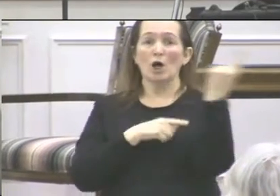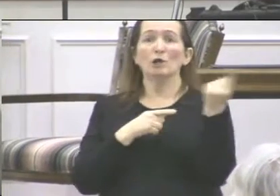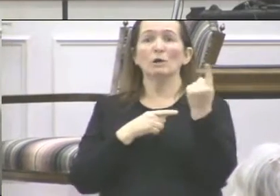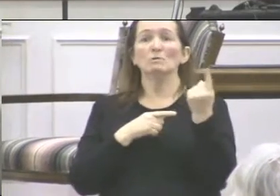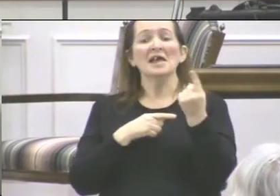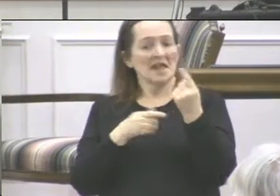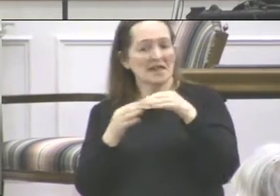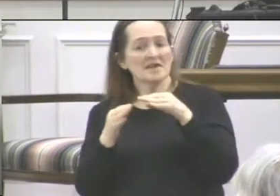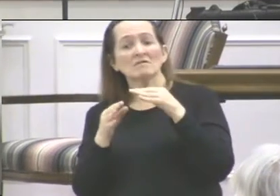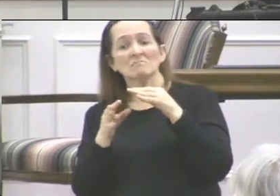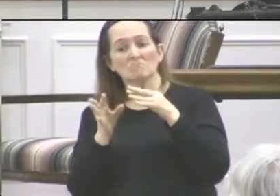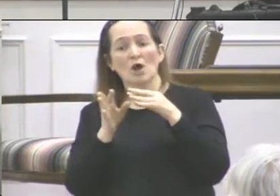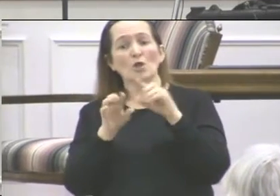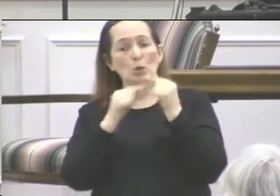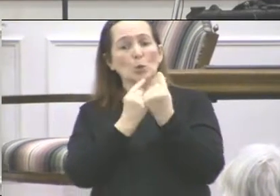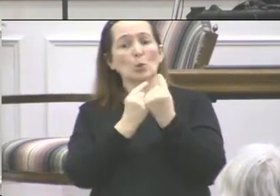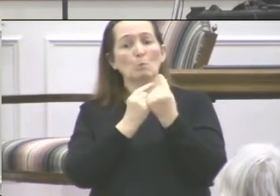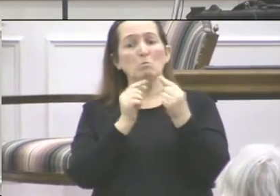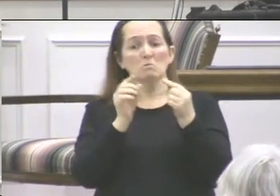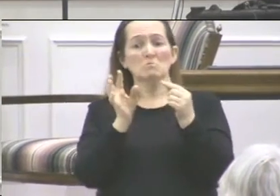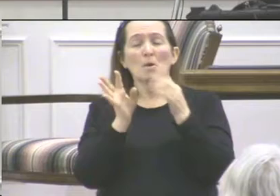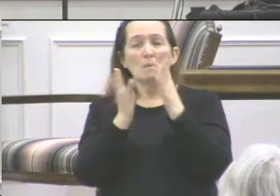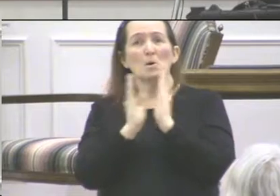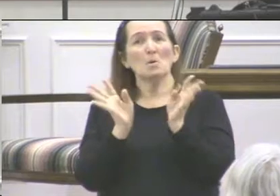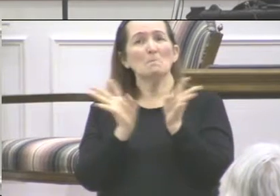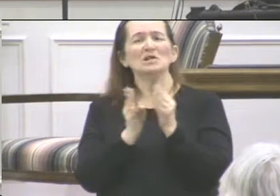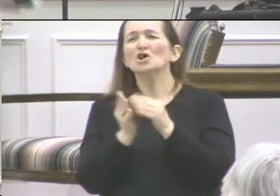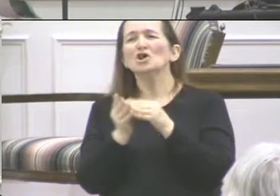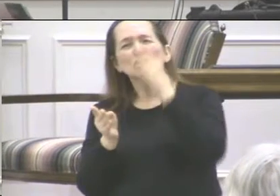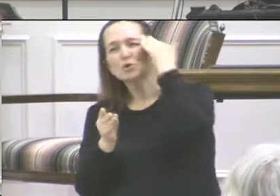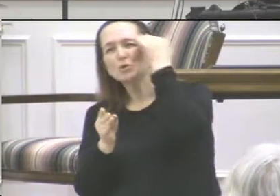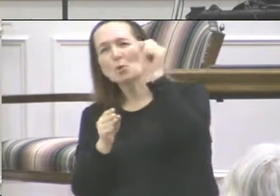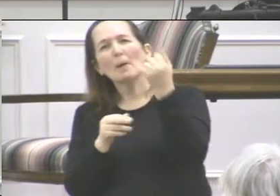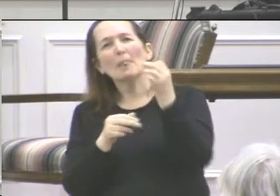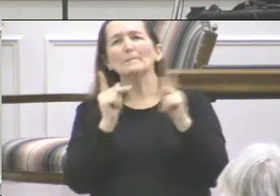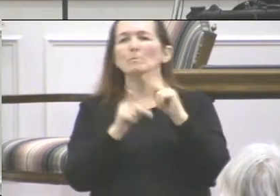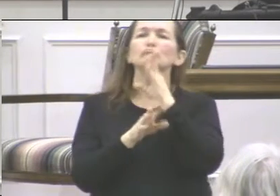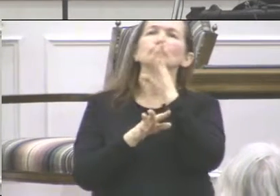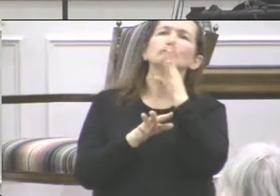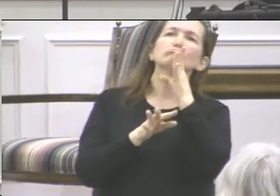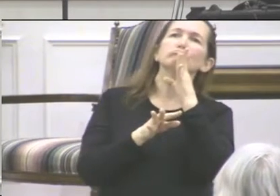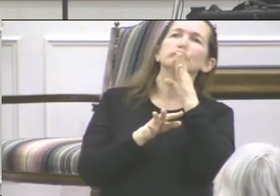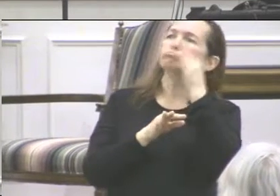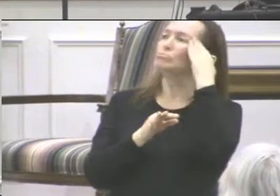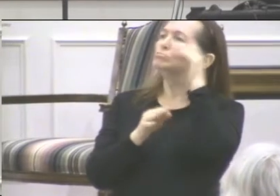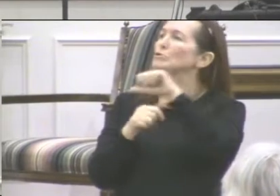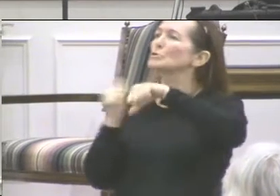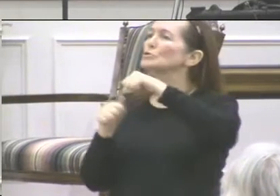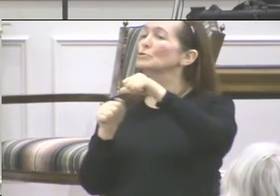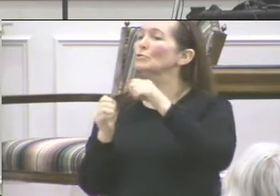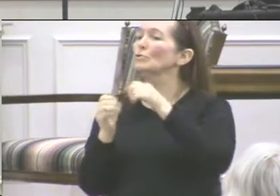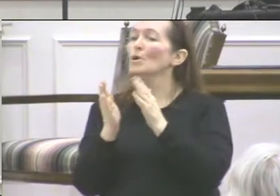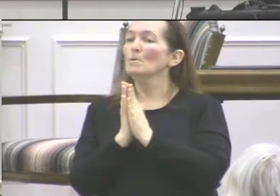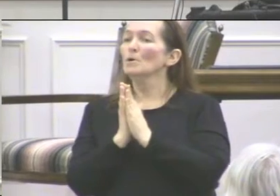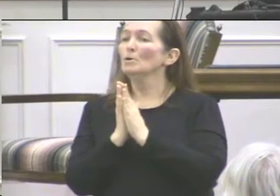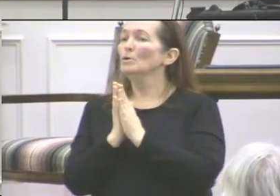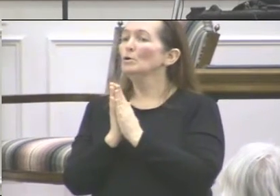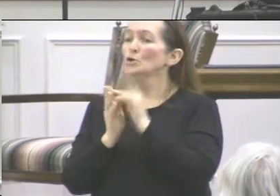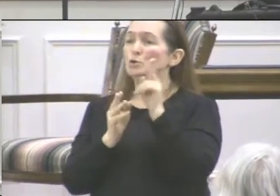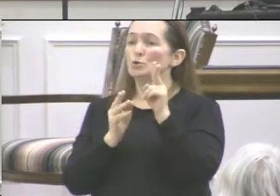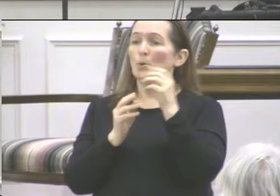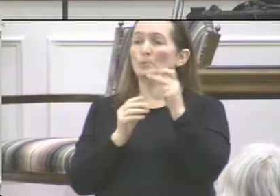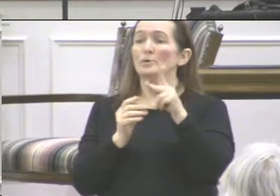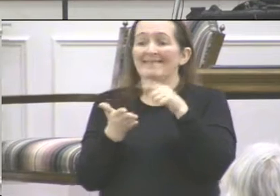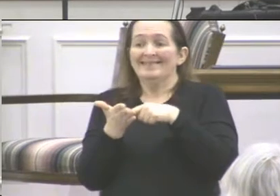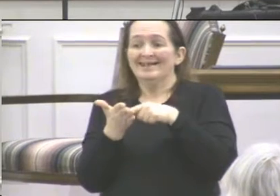don't know, just talk and have a good time with each other. It's just as much as that as it is prayer. And there's two more opportunities for that